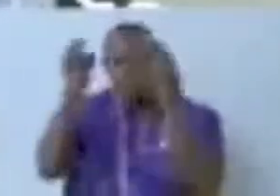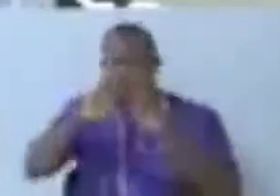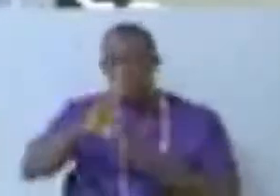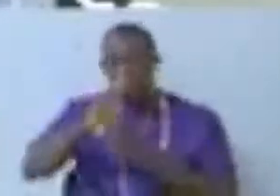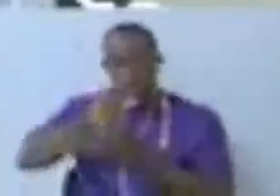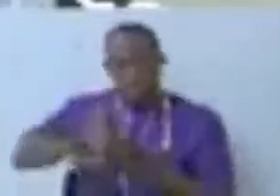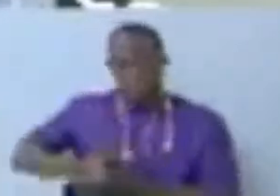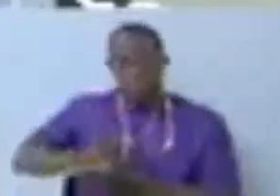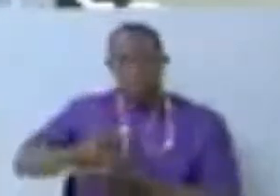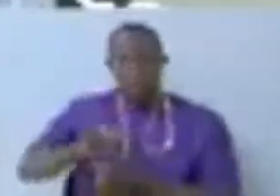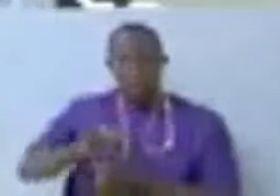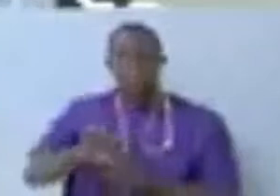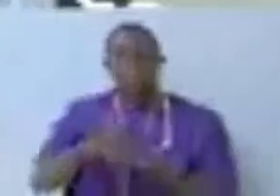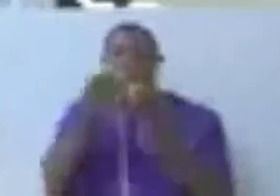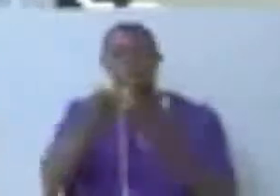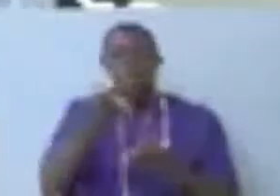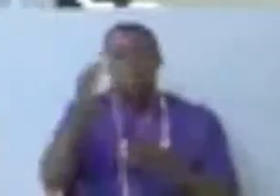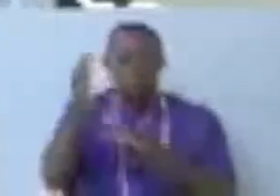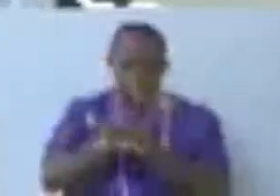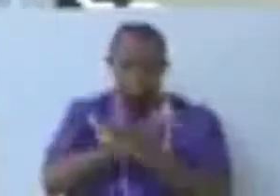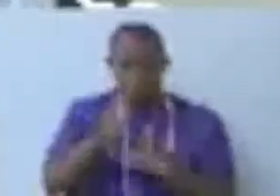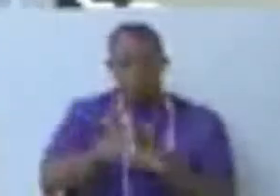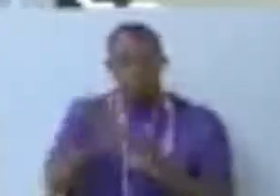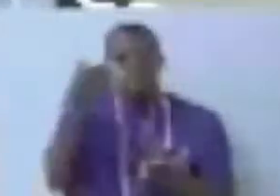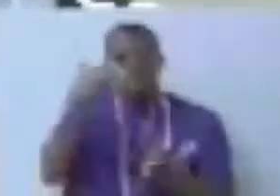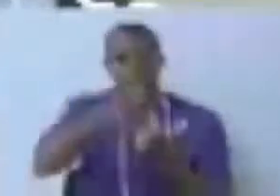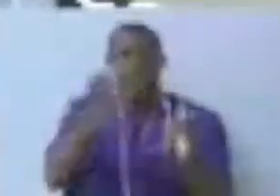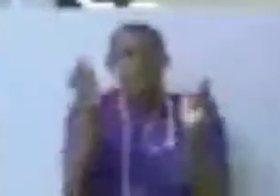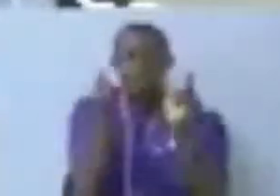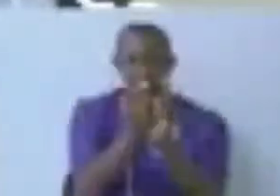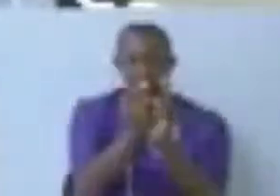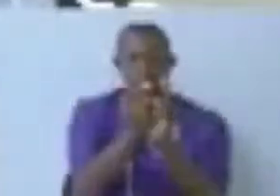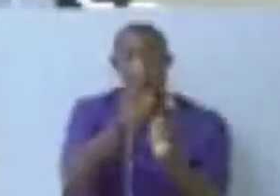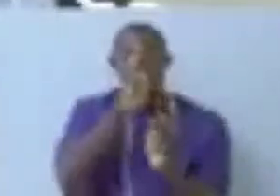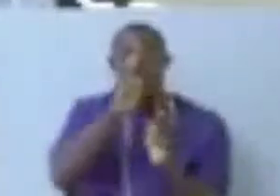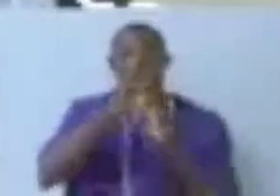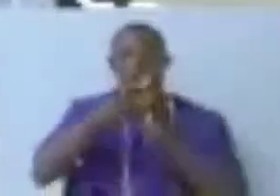went to head of prisons, who is David Colley.